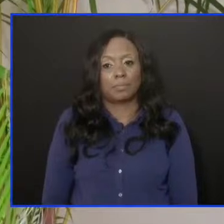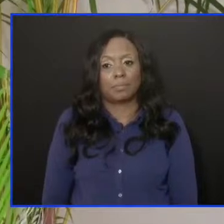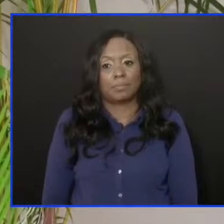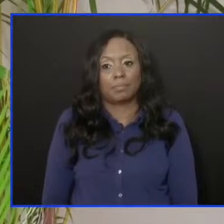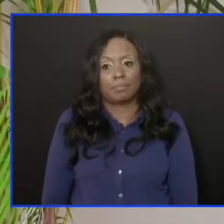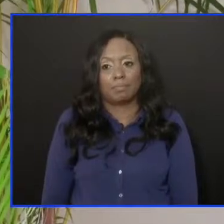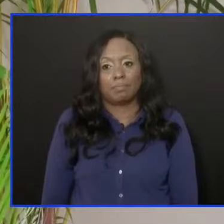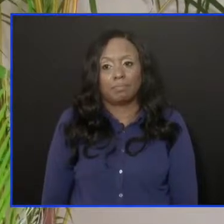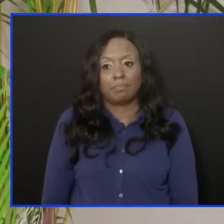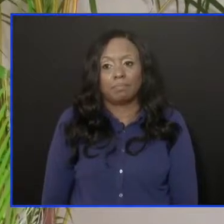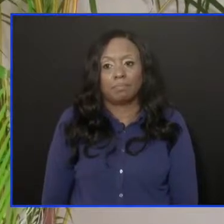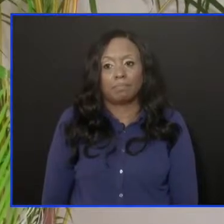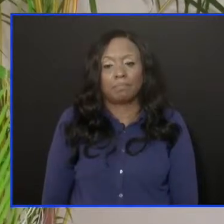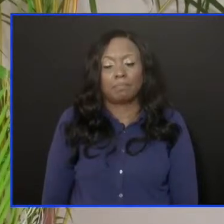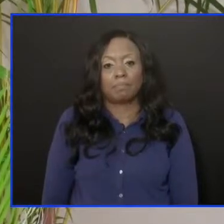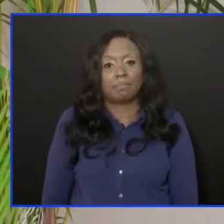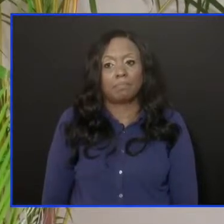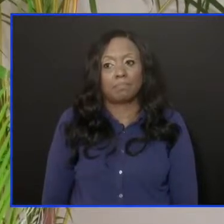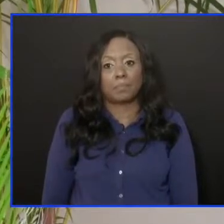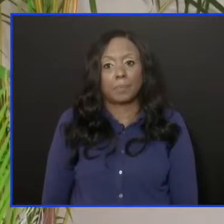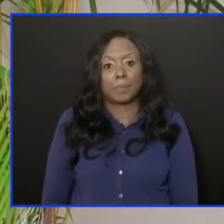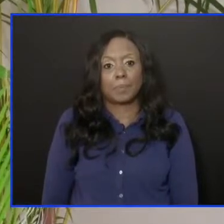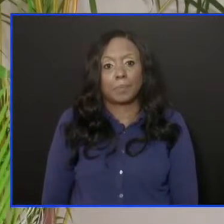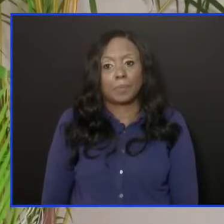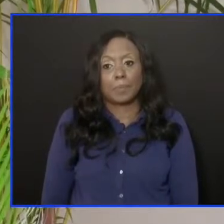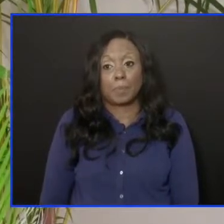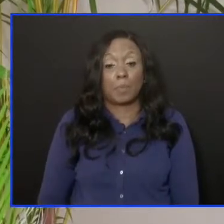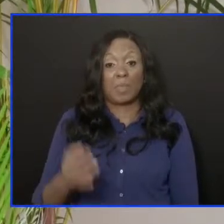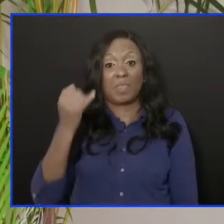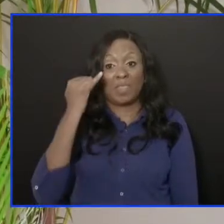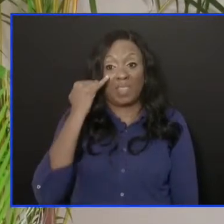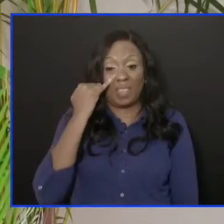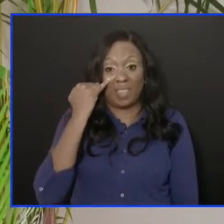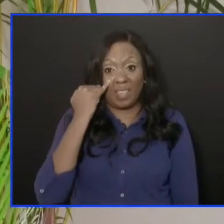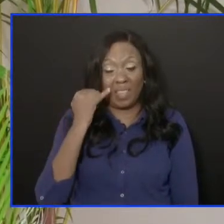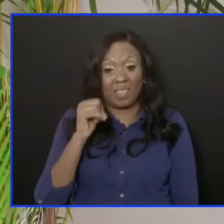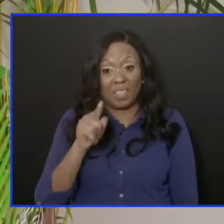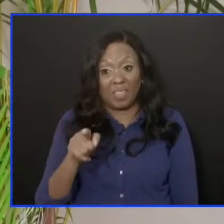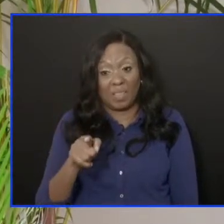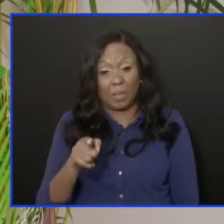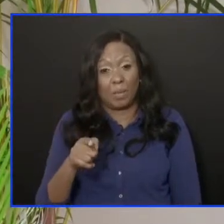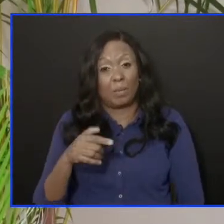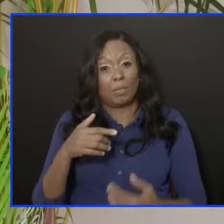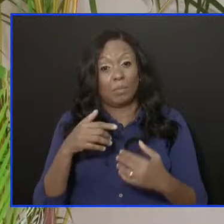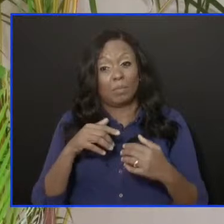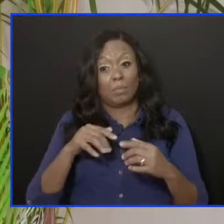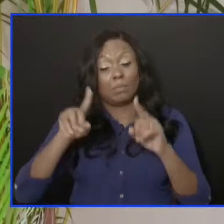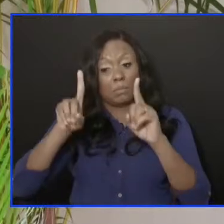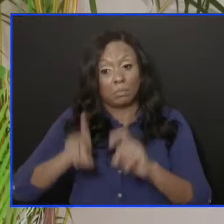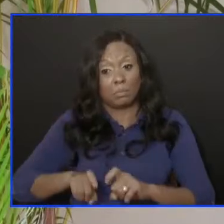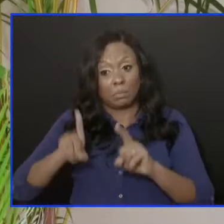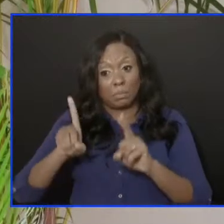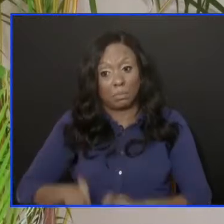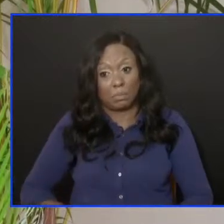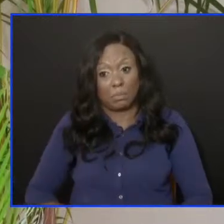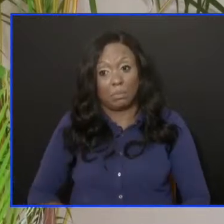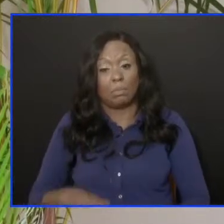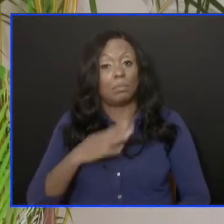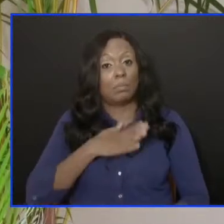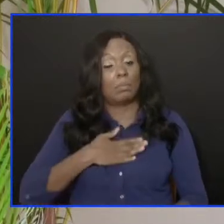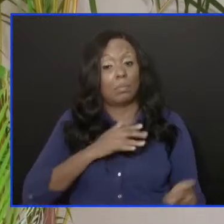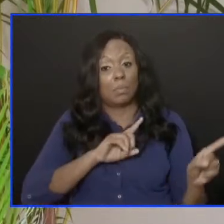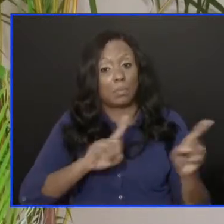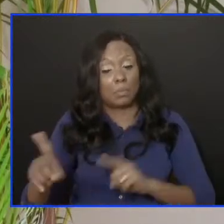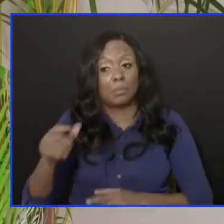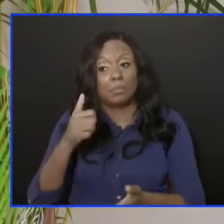get tested, please seek care. And the home isolation is there for